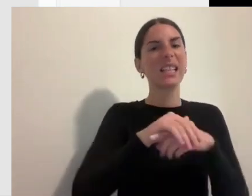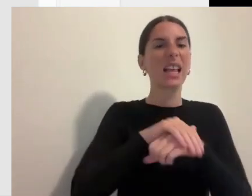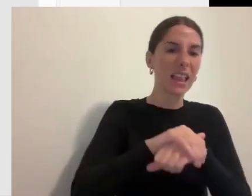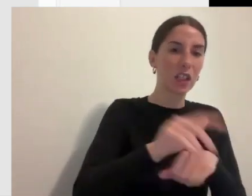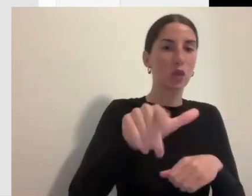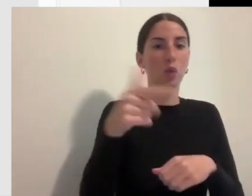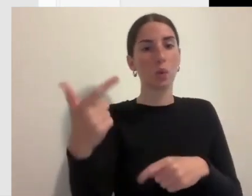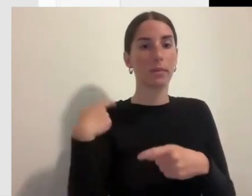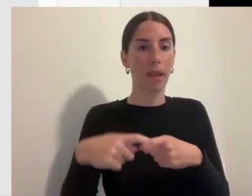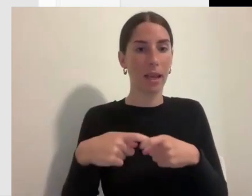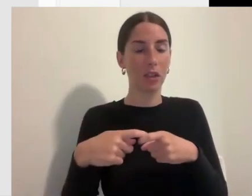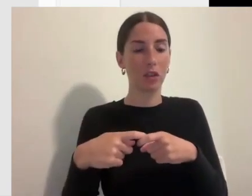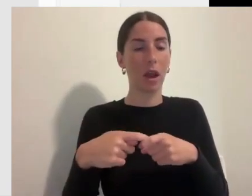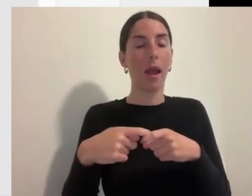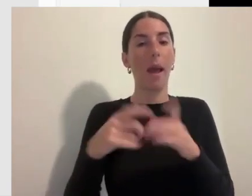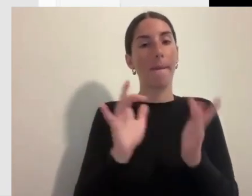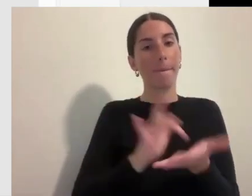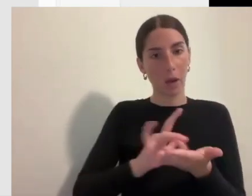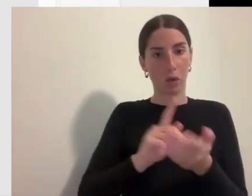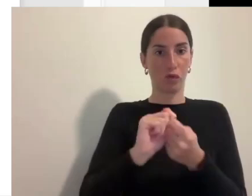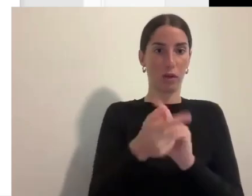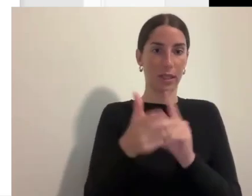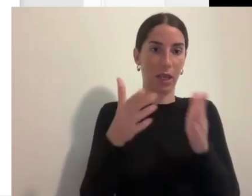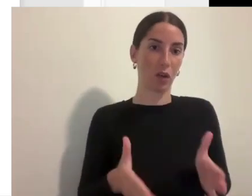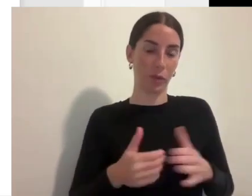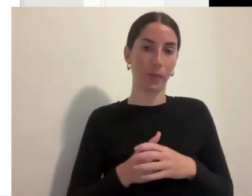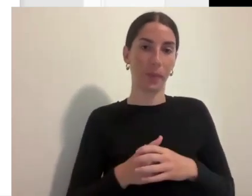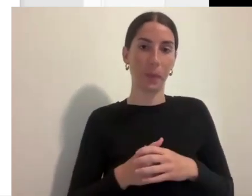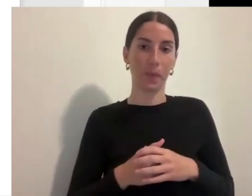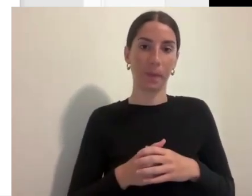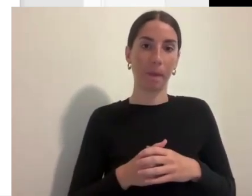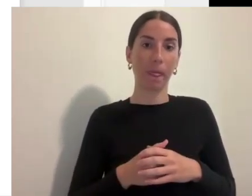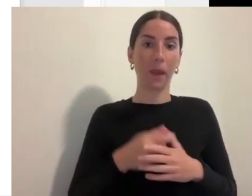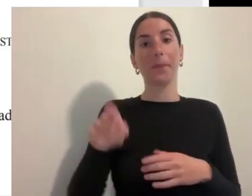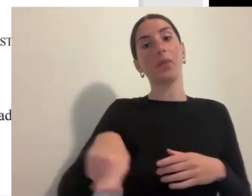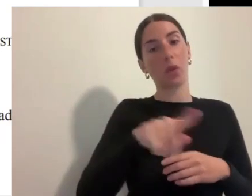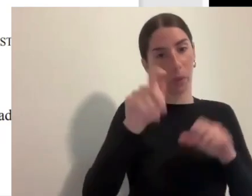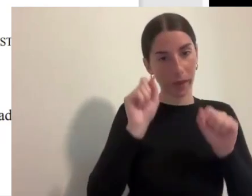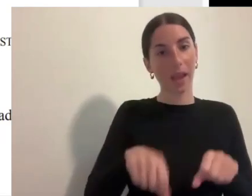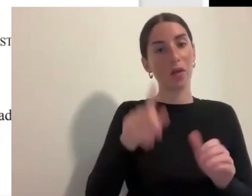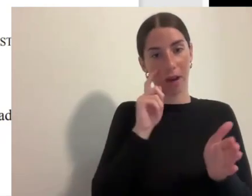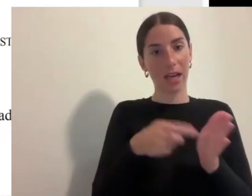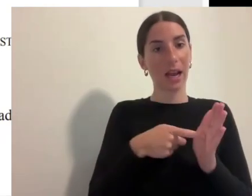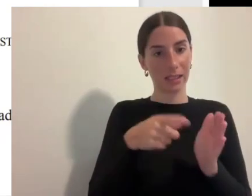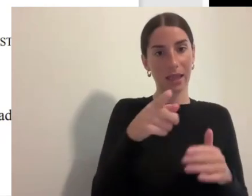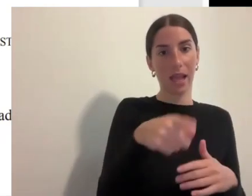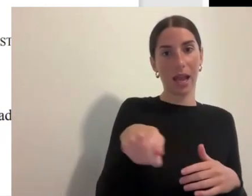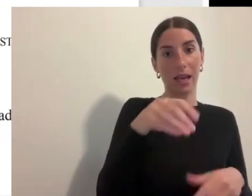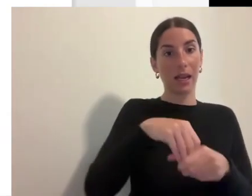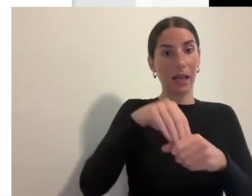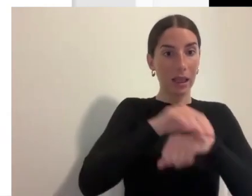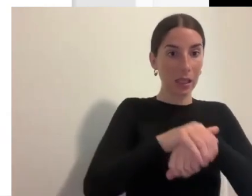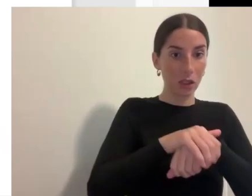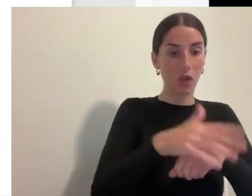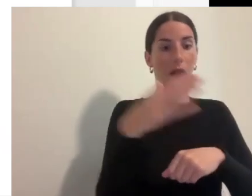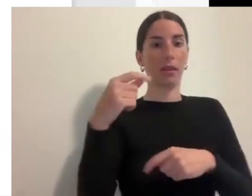Spanish medical translators, right? You can recognize this, and it has terms you see in English and in